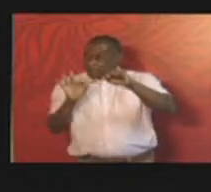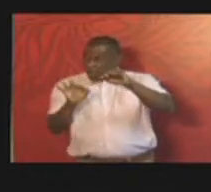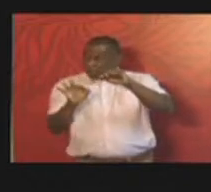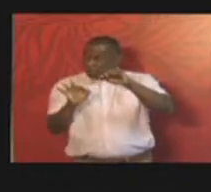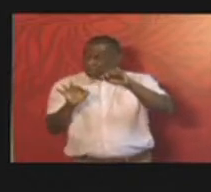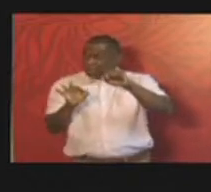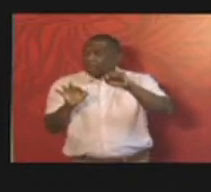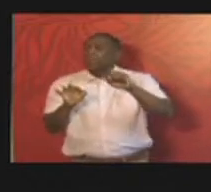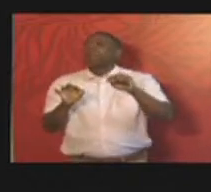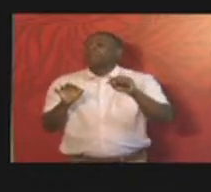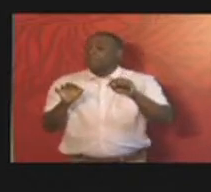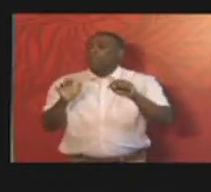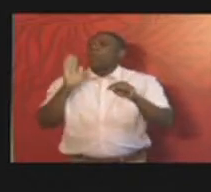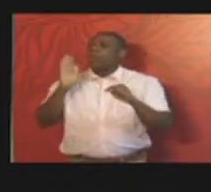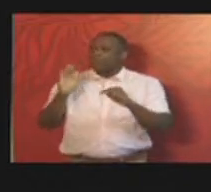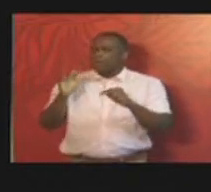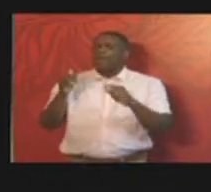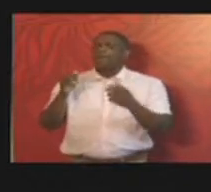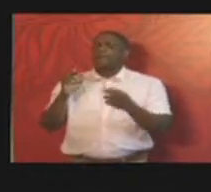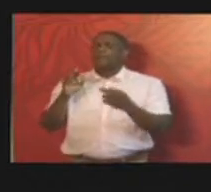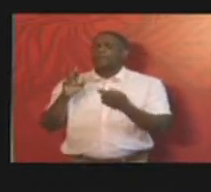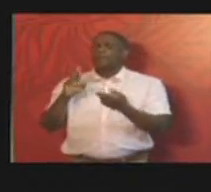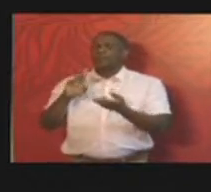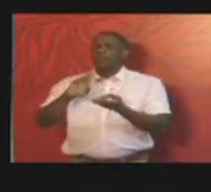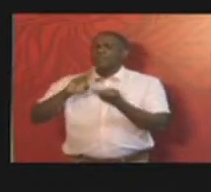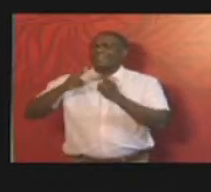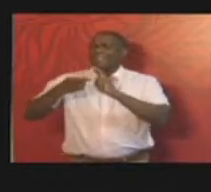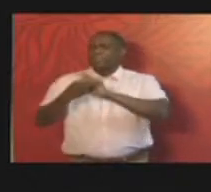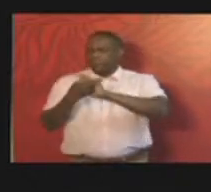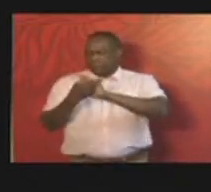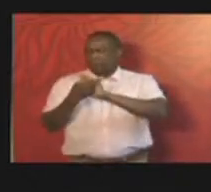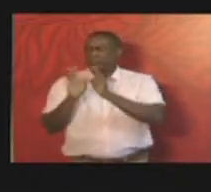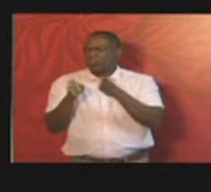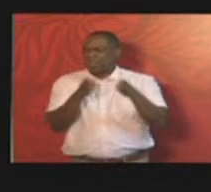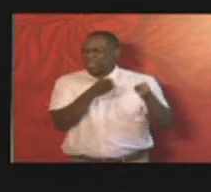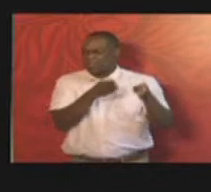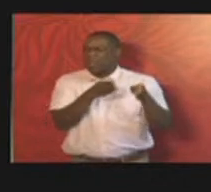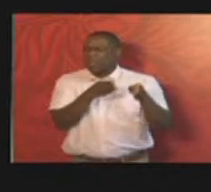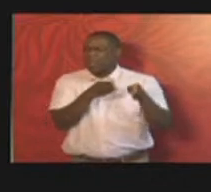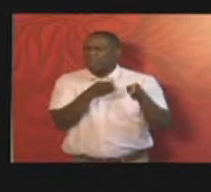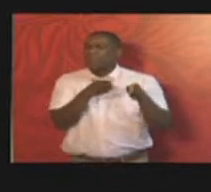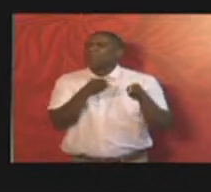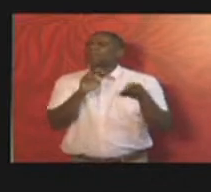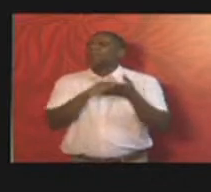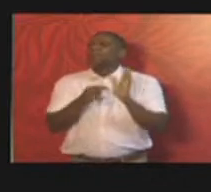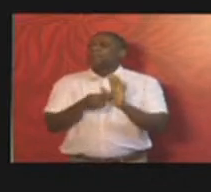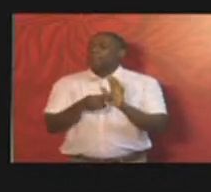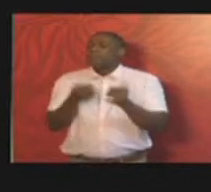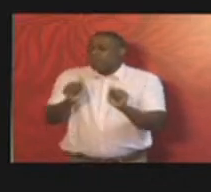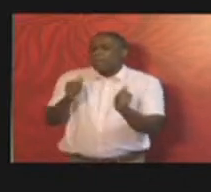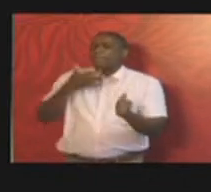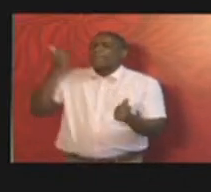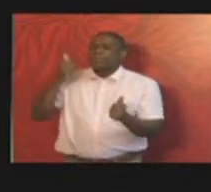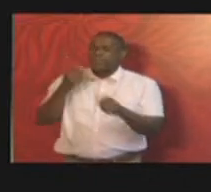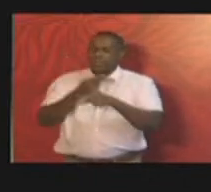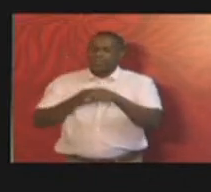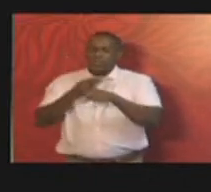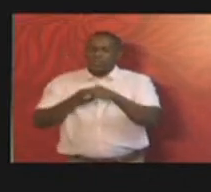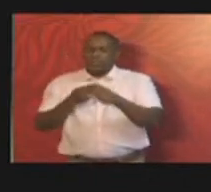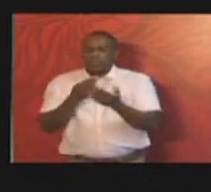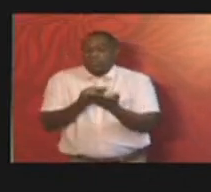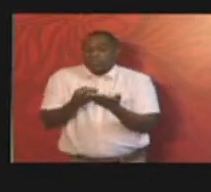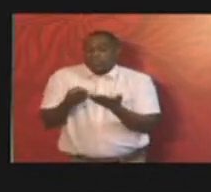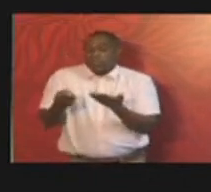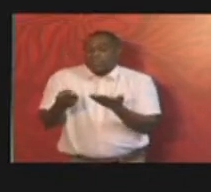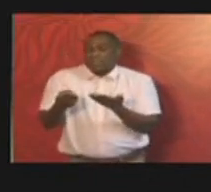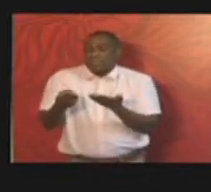basis as we try to use our resources in the most efficient manner. We hope to have a